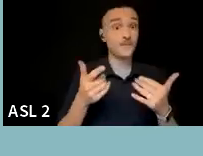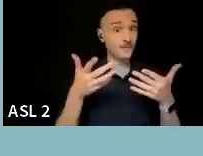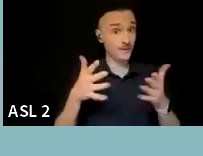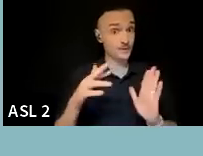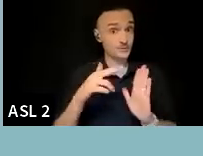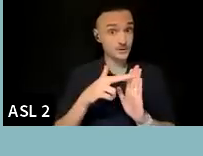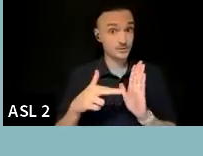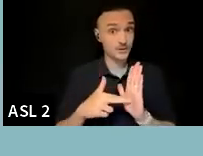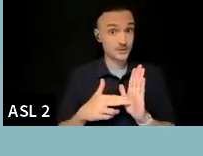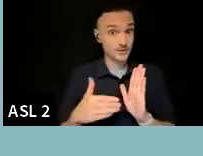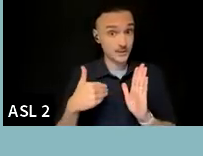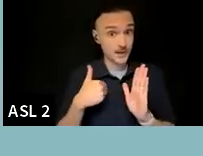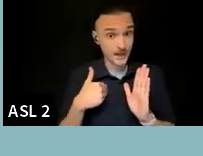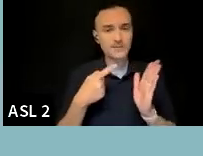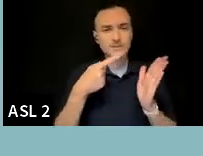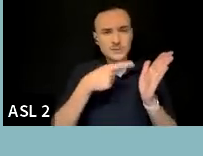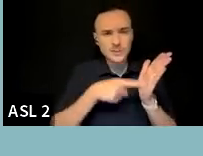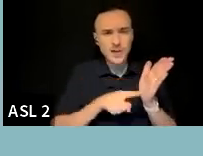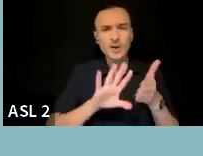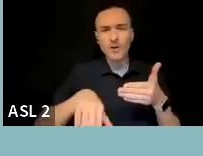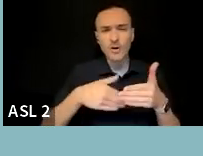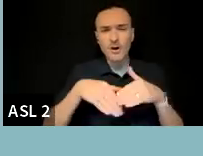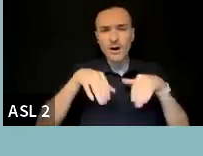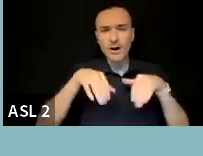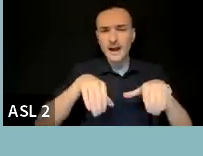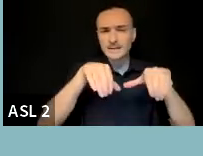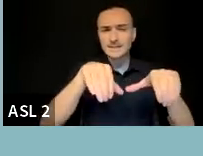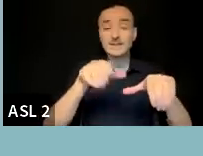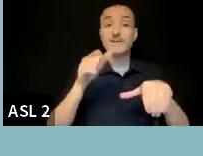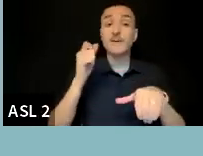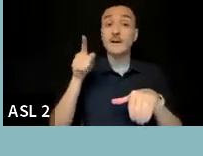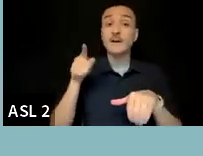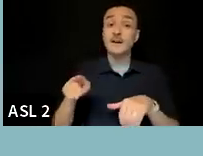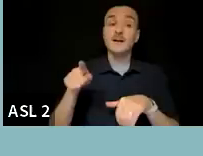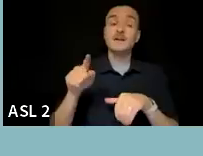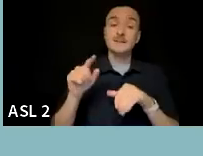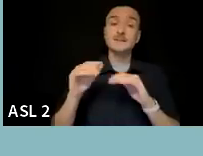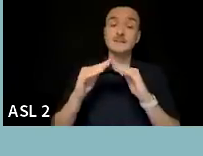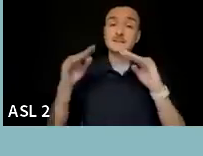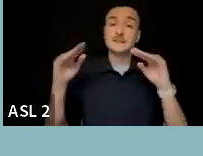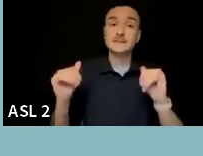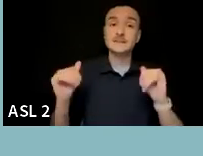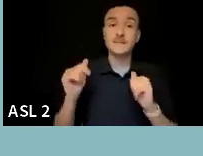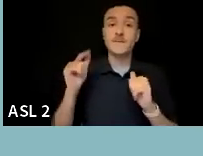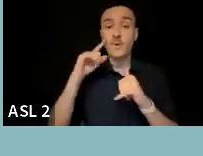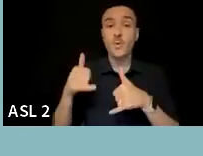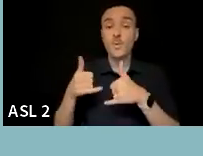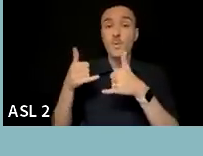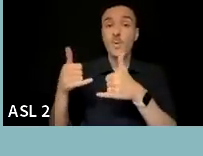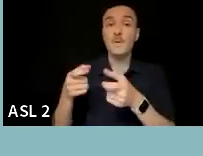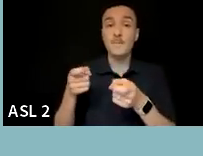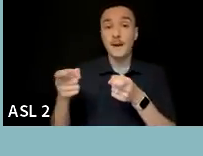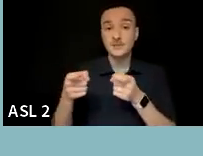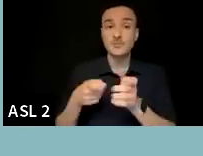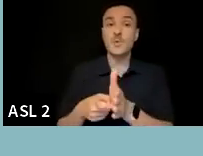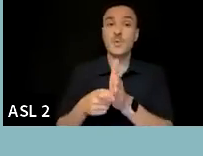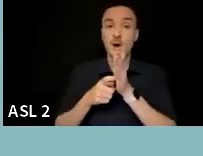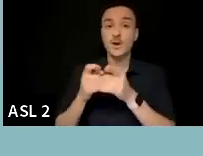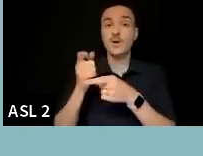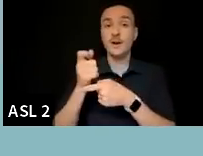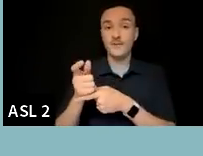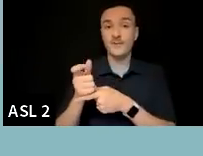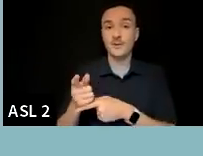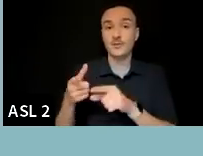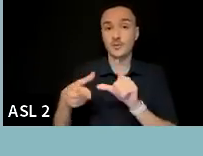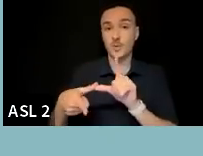your registrations are active. The system for award management does have a yearly renewal requirement, and letting it expire can